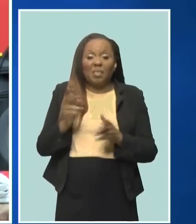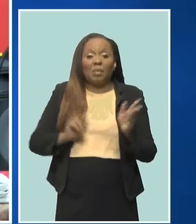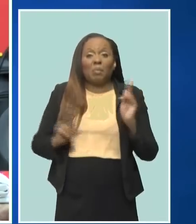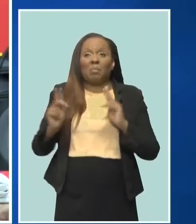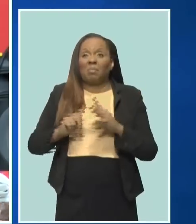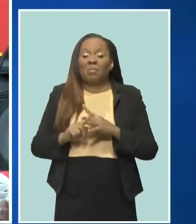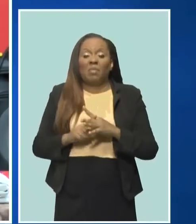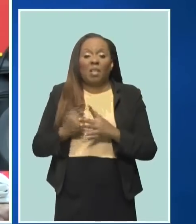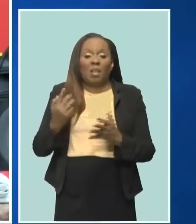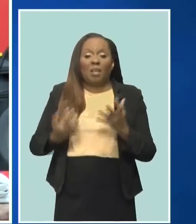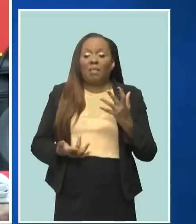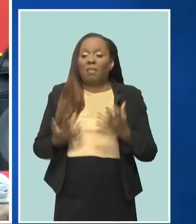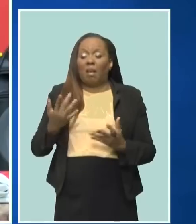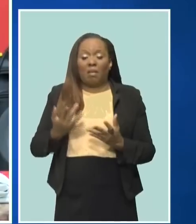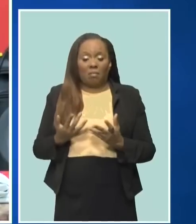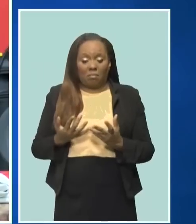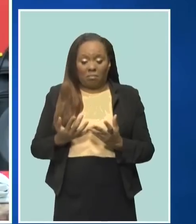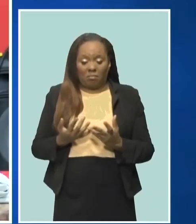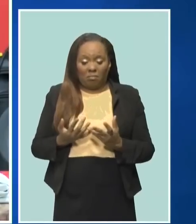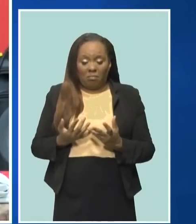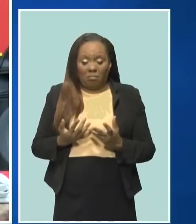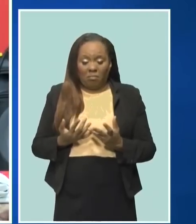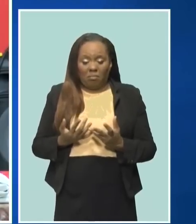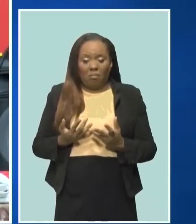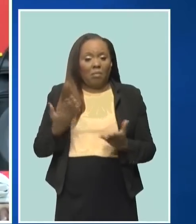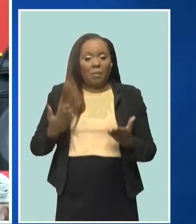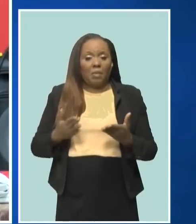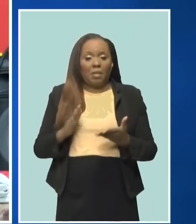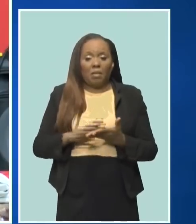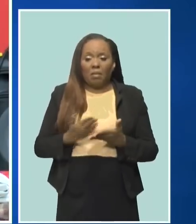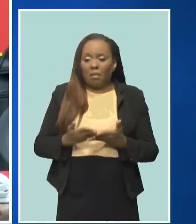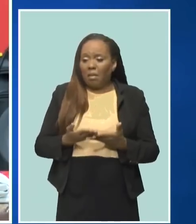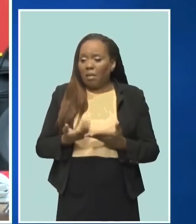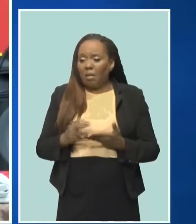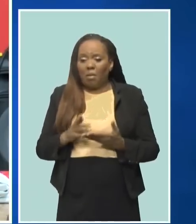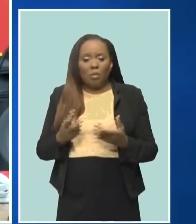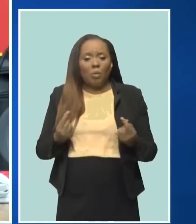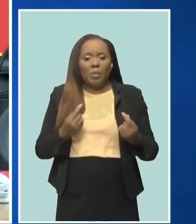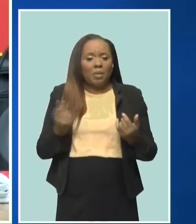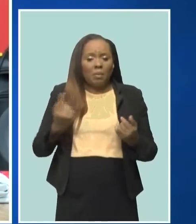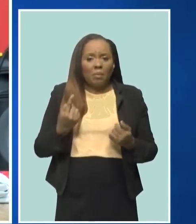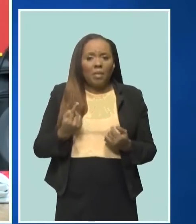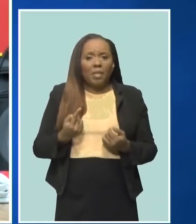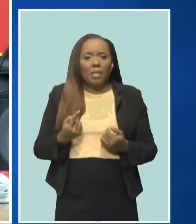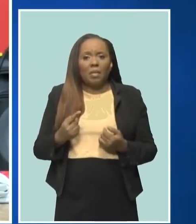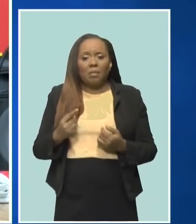reason, leave it unattended, the fire gets away, and it goes someplace else and causes damage.